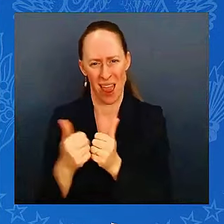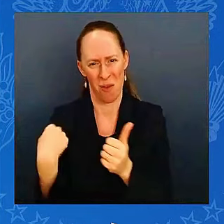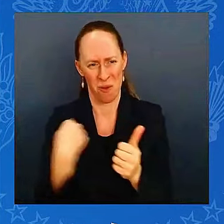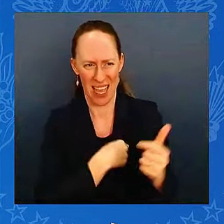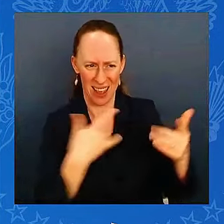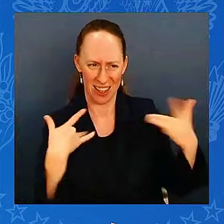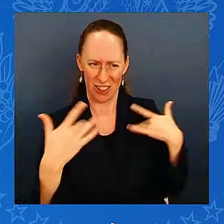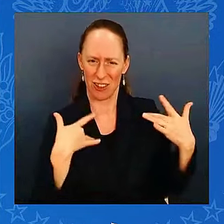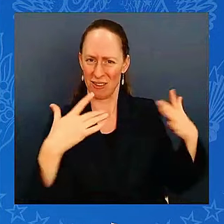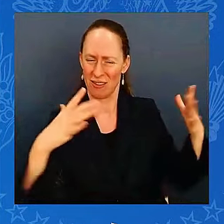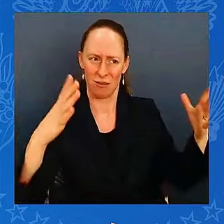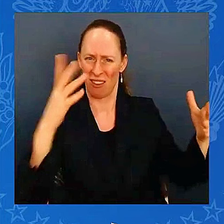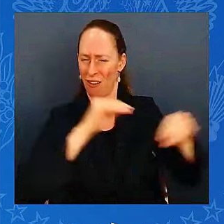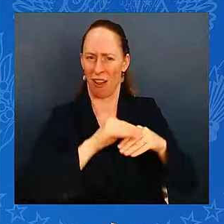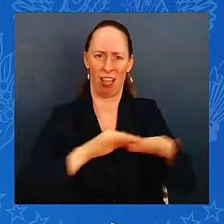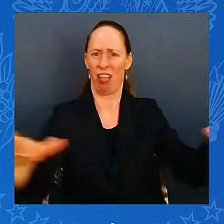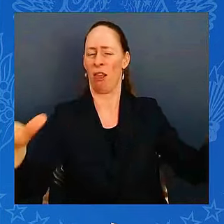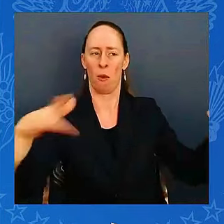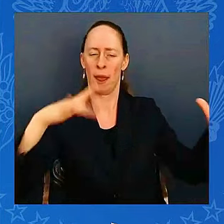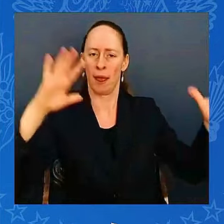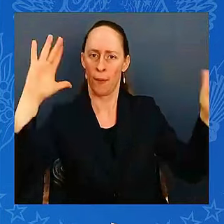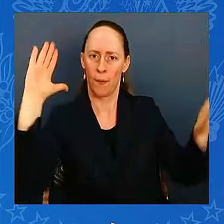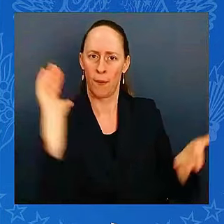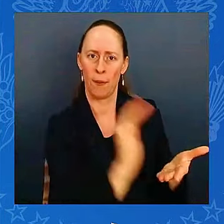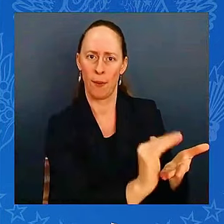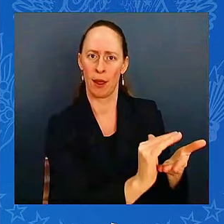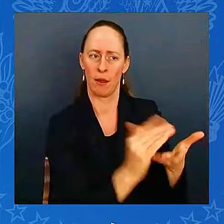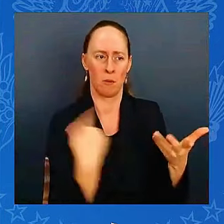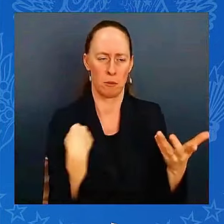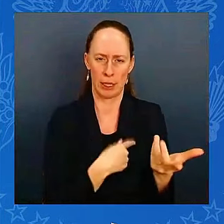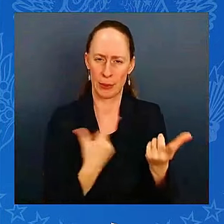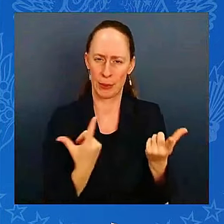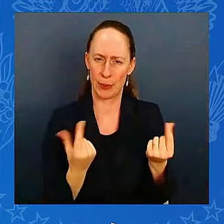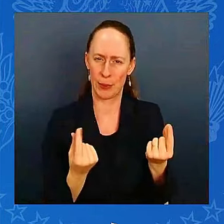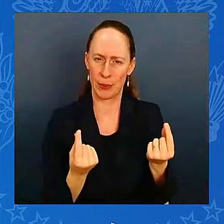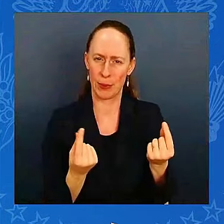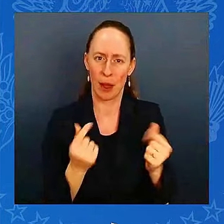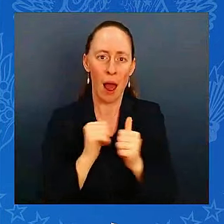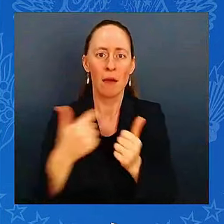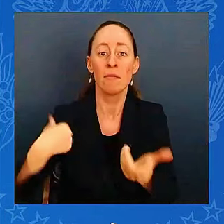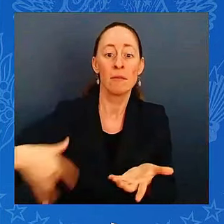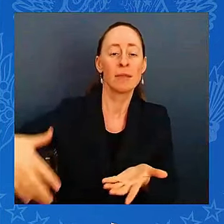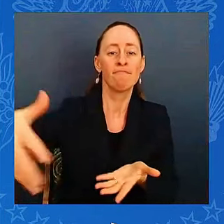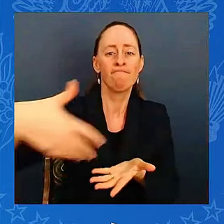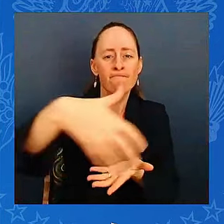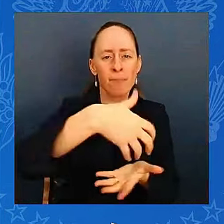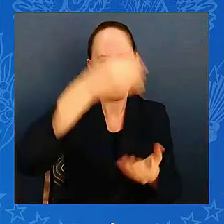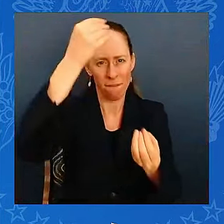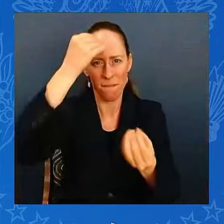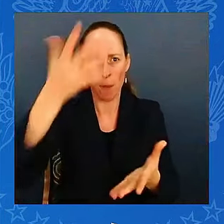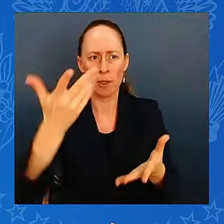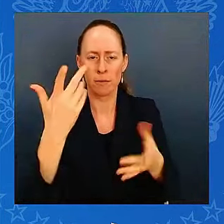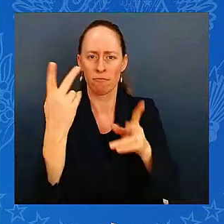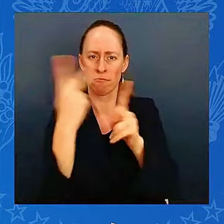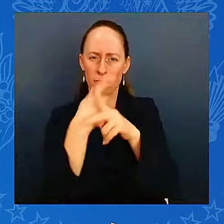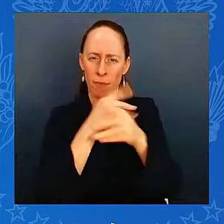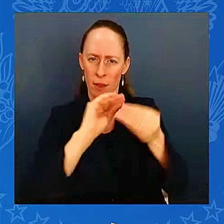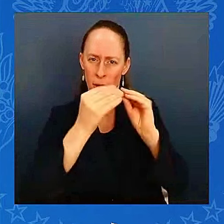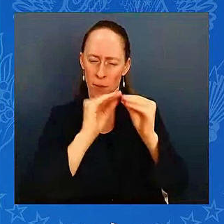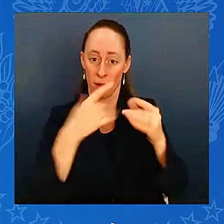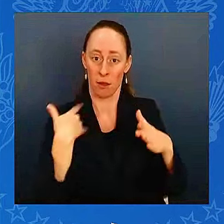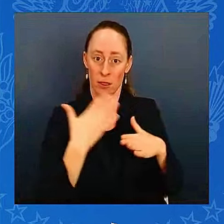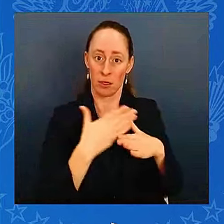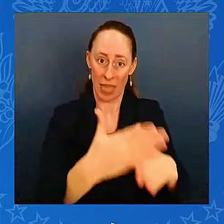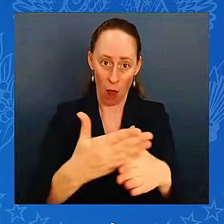data on drug use. These lines of effort can be tailored to every country and every organization. So,